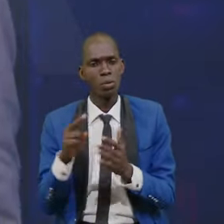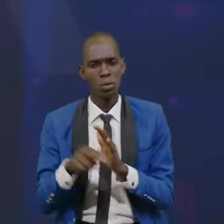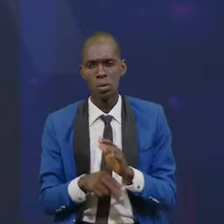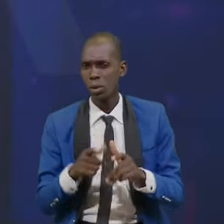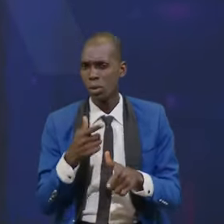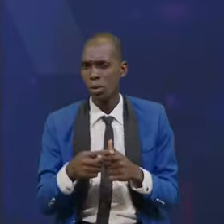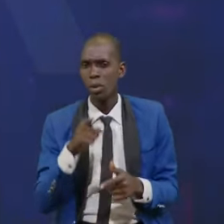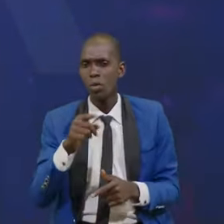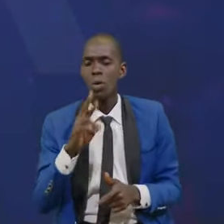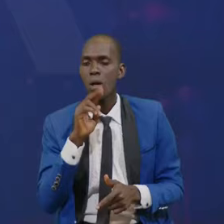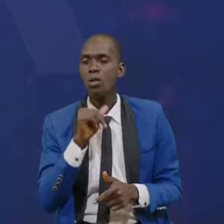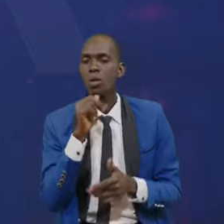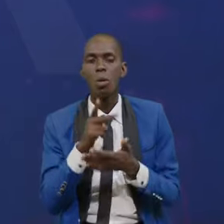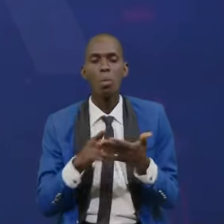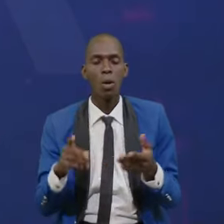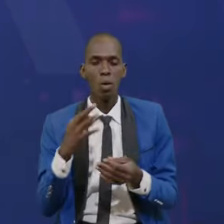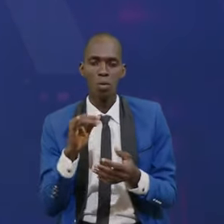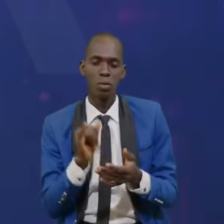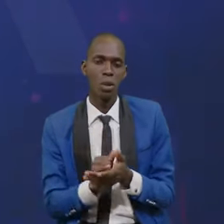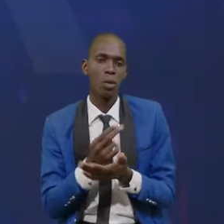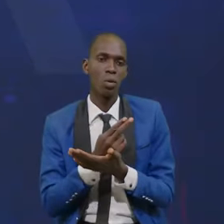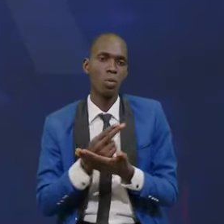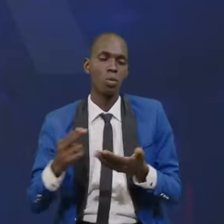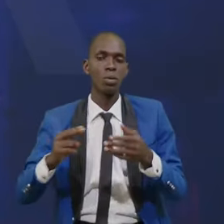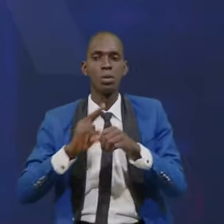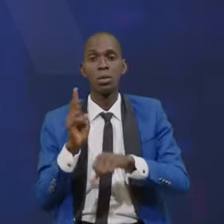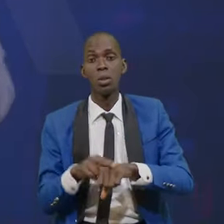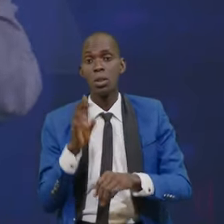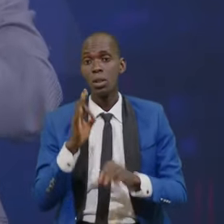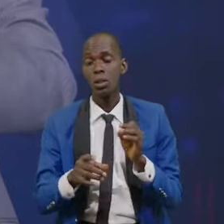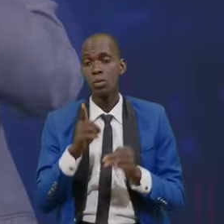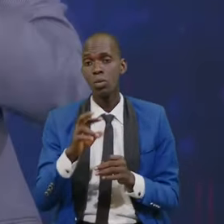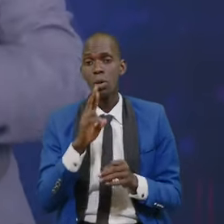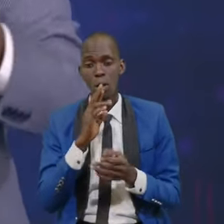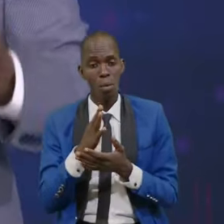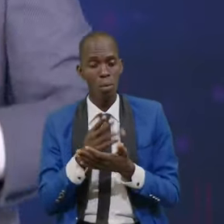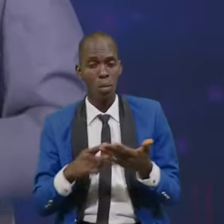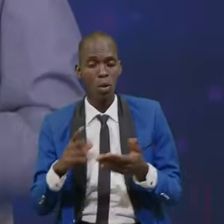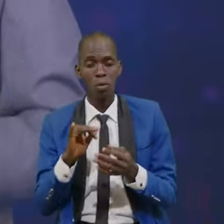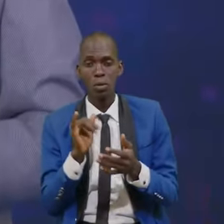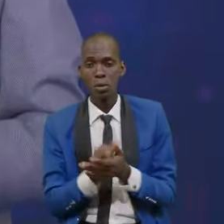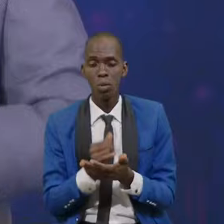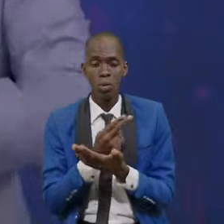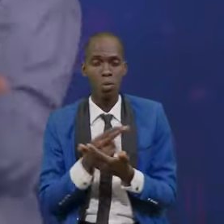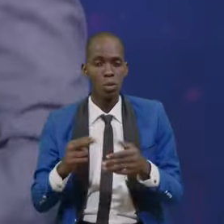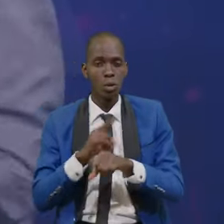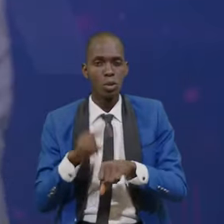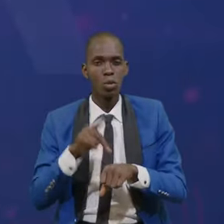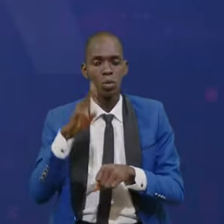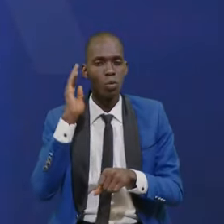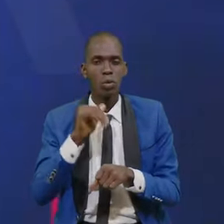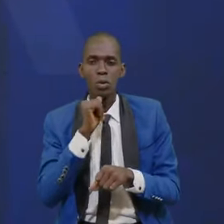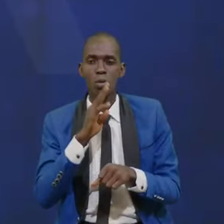that holy nation. If you are part of that holy nation, you'll not be contradicting your call. You'll